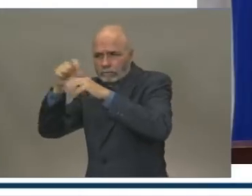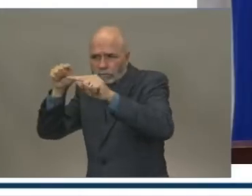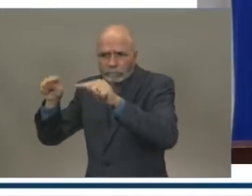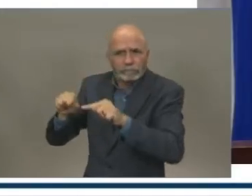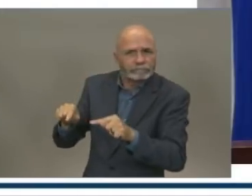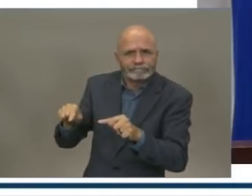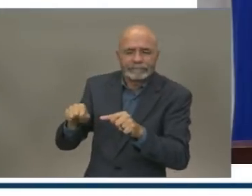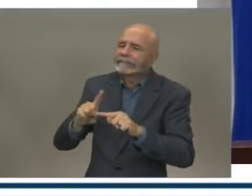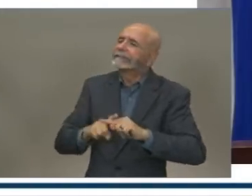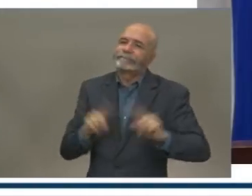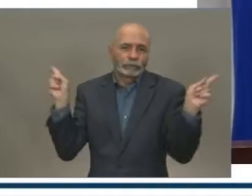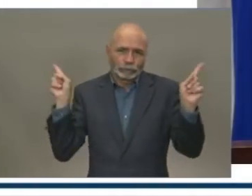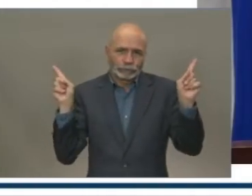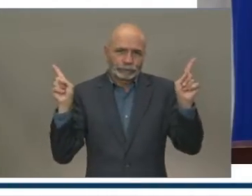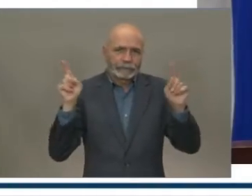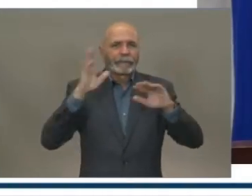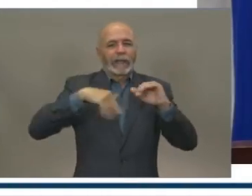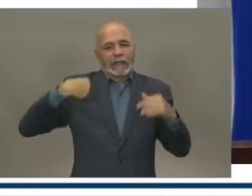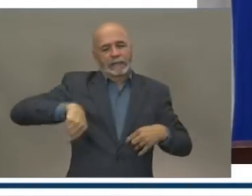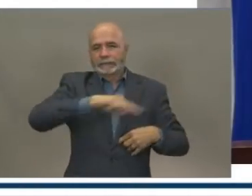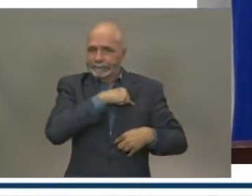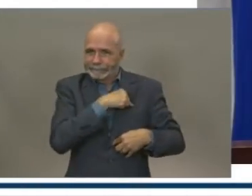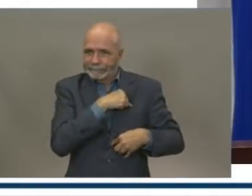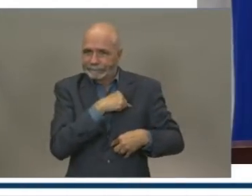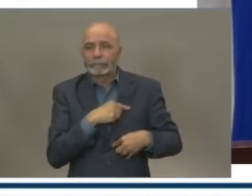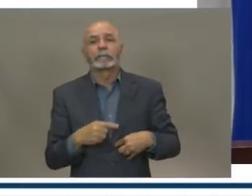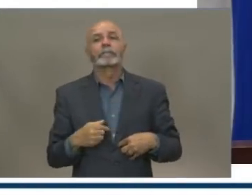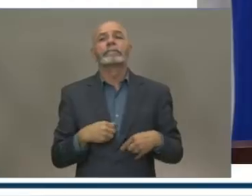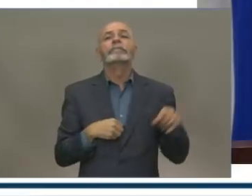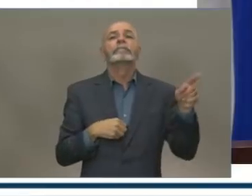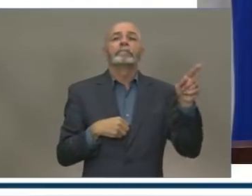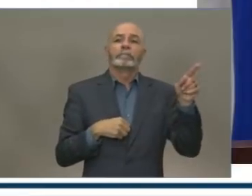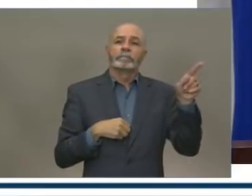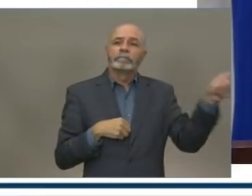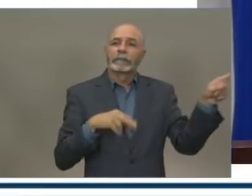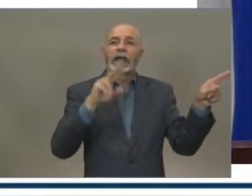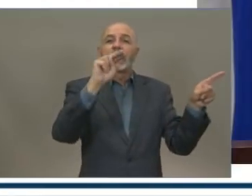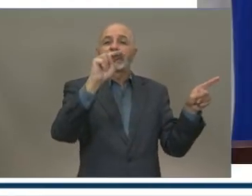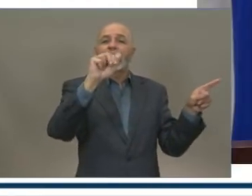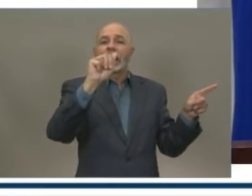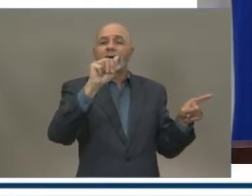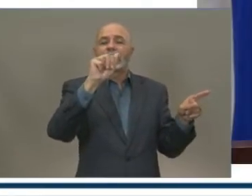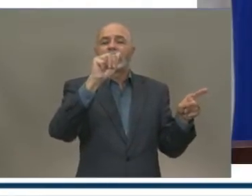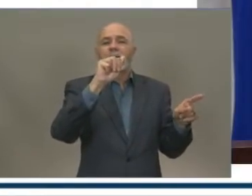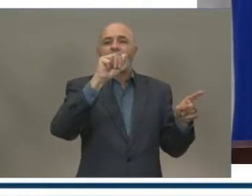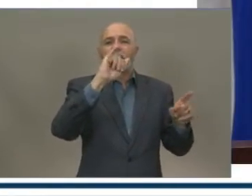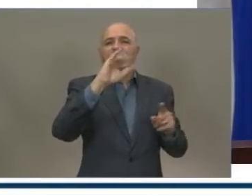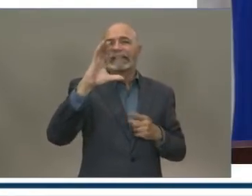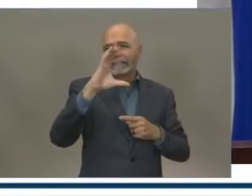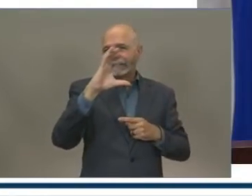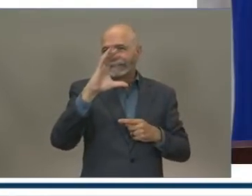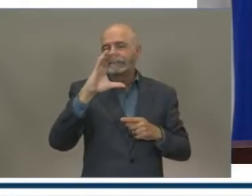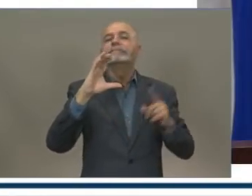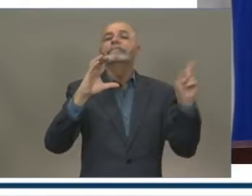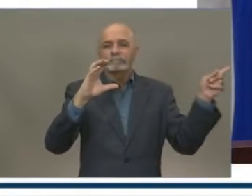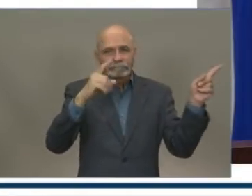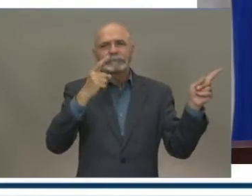And the National Advisory Committee on Immunization recommends a third dose for these people to increase their level of